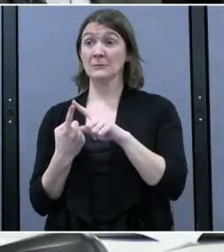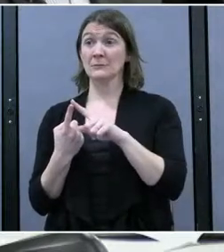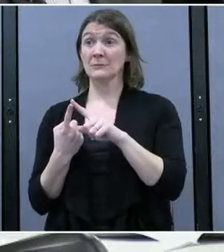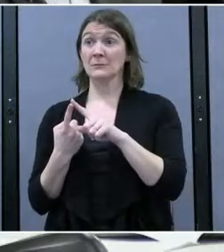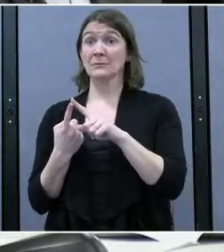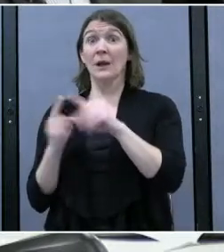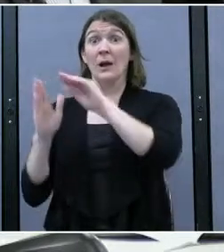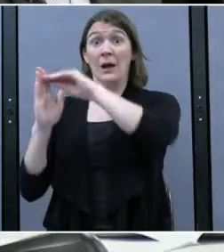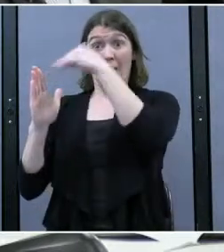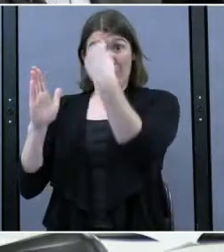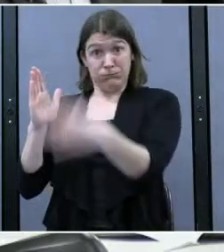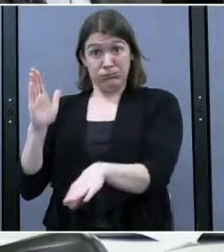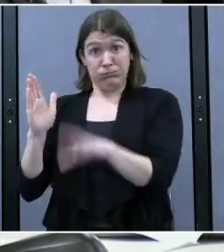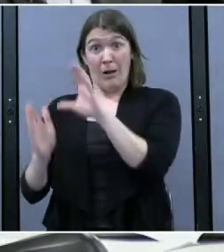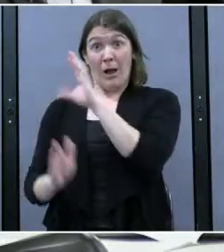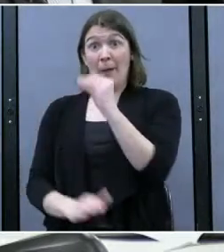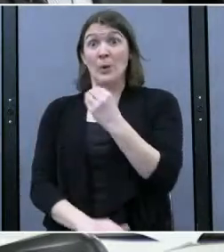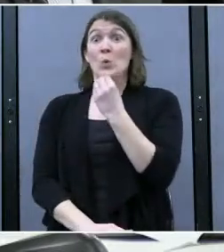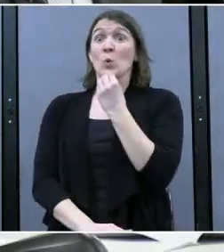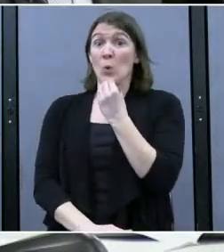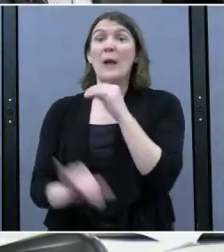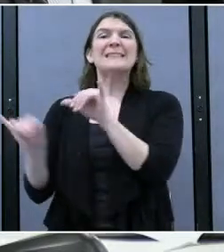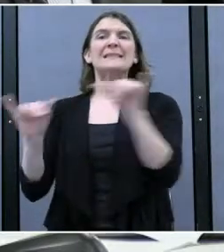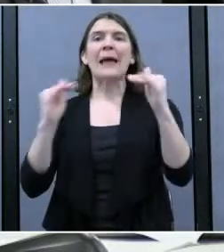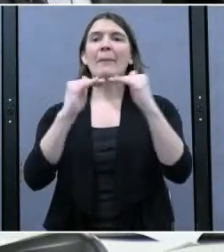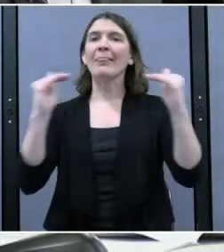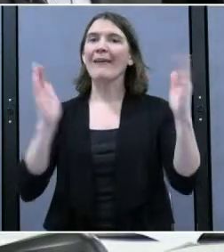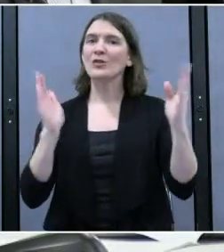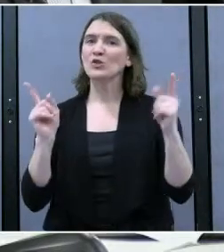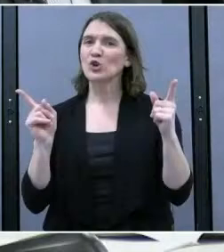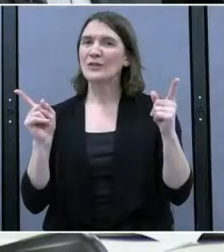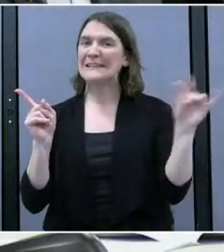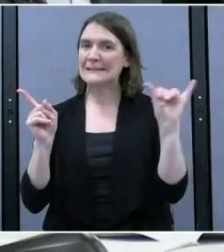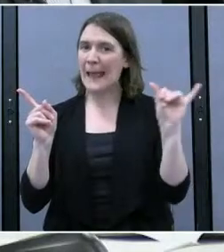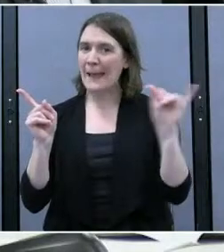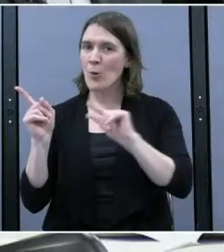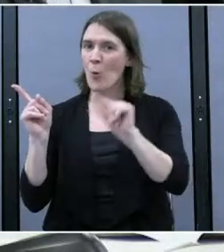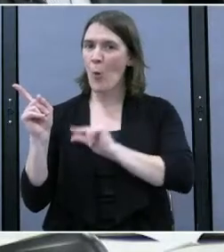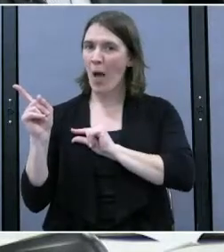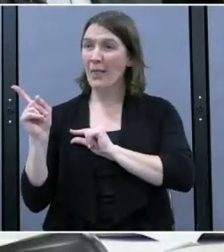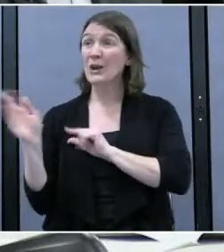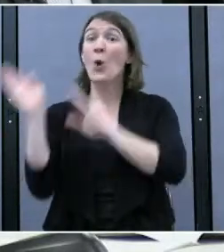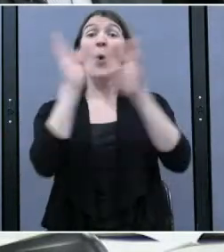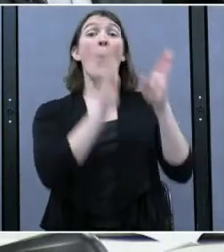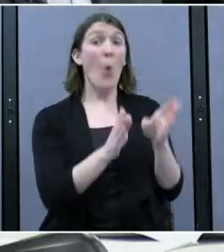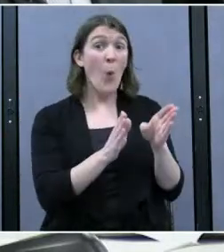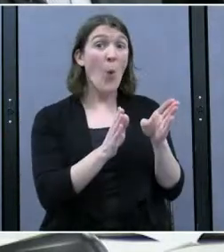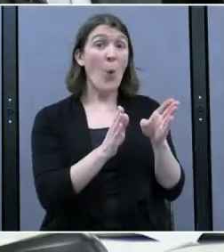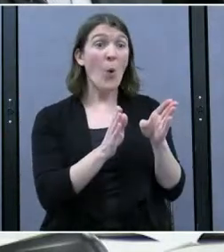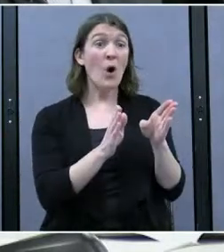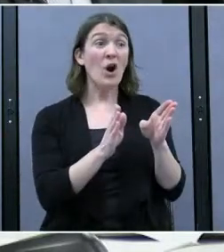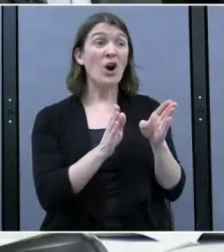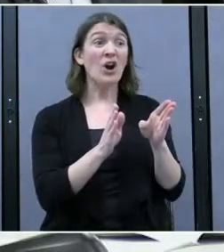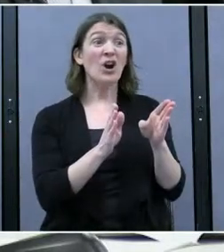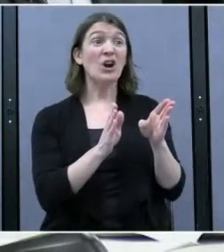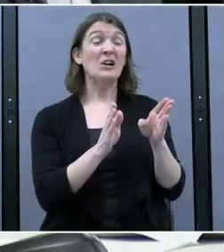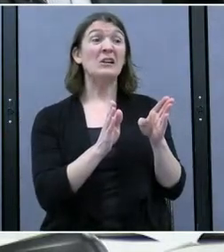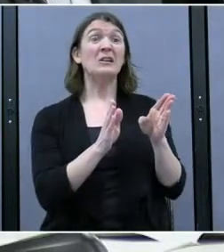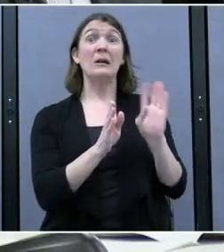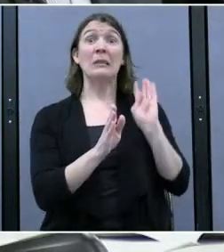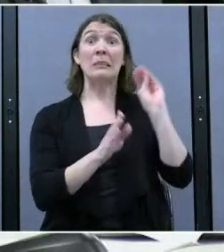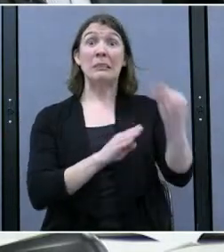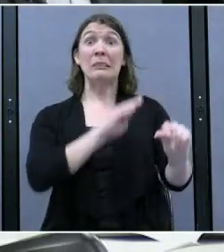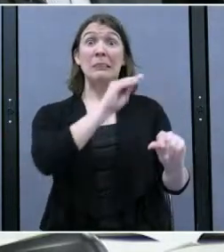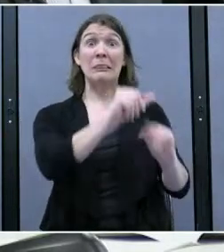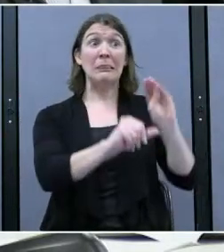very much more expensive, kind of similar level of service to what we have, or is still actually really double what we used to pay